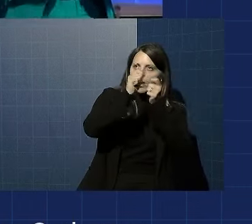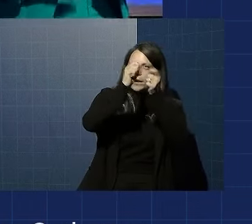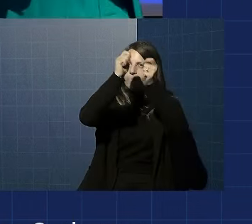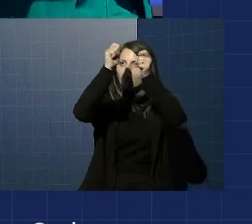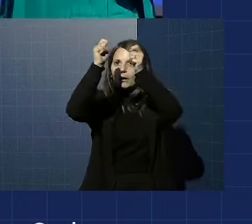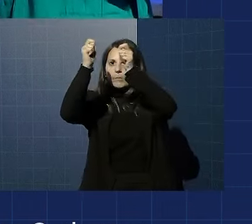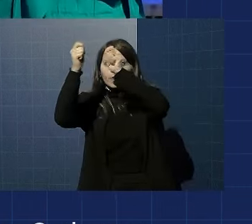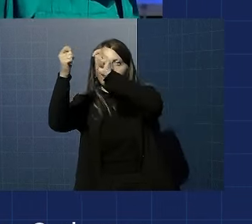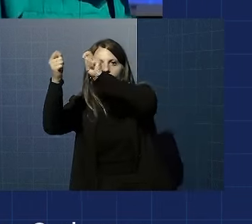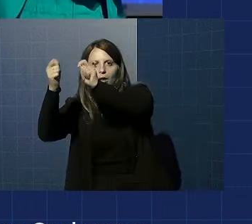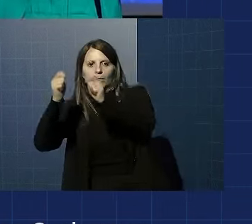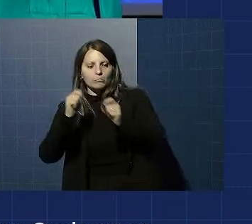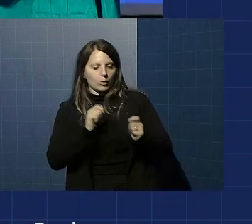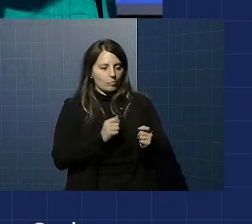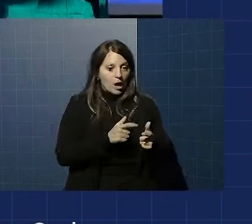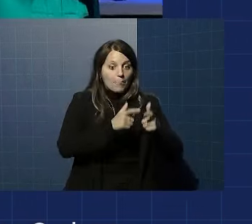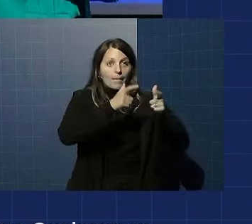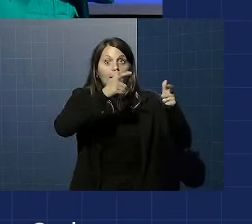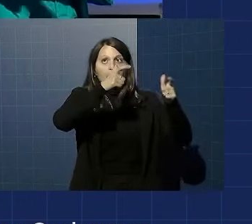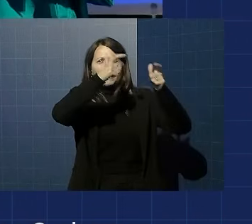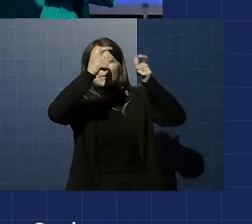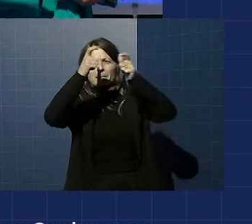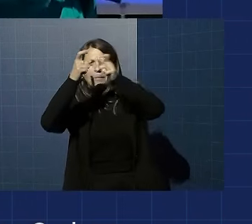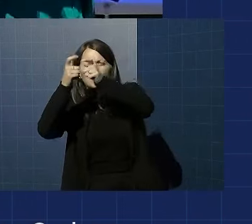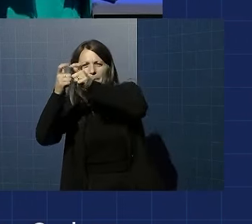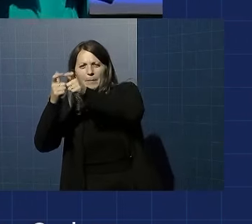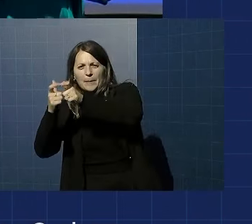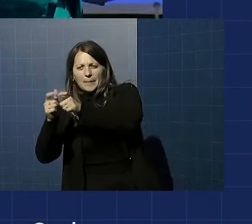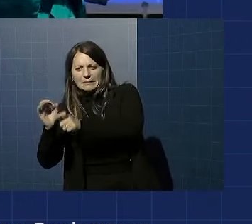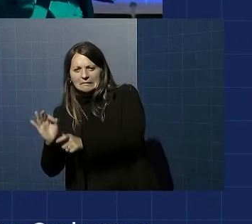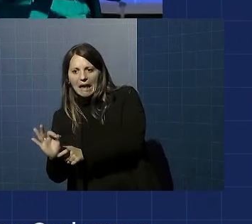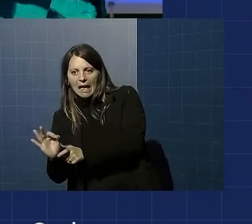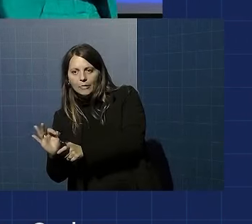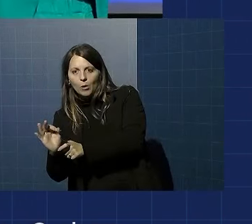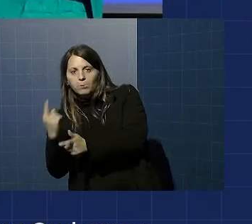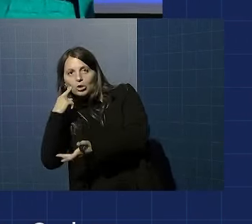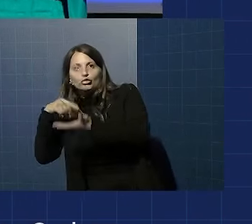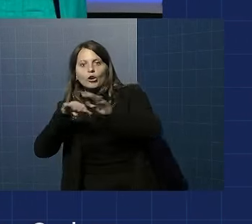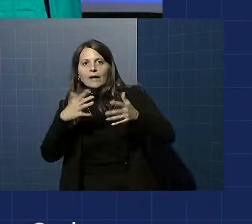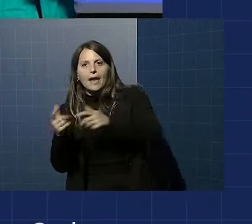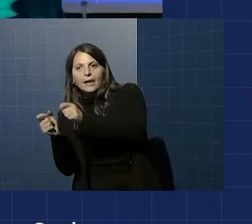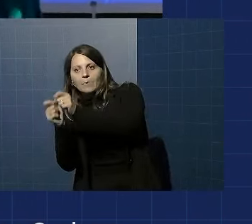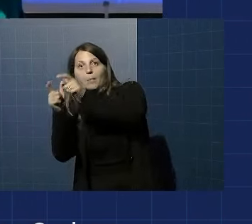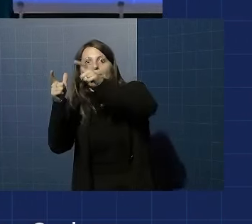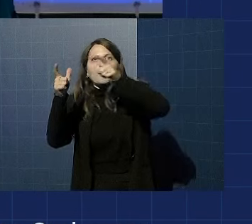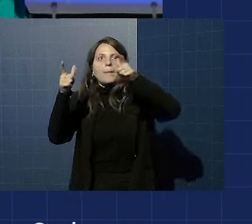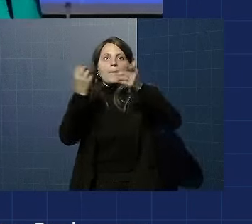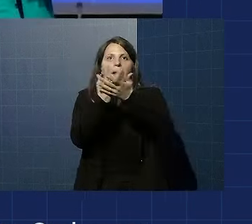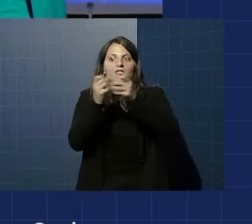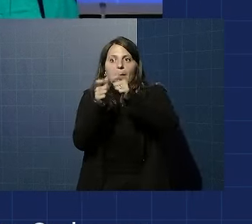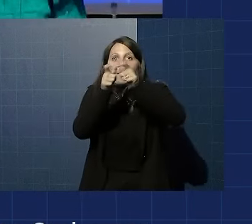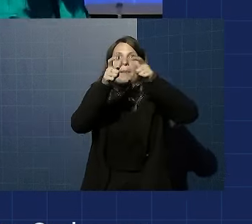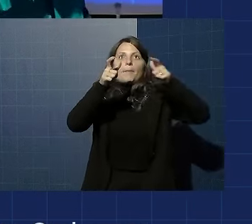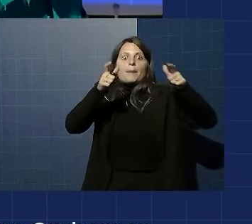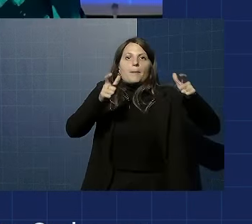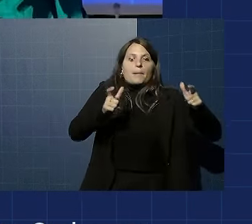for a human body to take. So we need to find tools, mechanisms to try and support the astronauts and keep